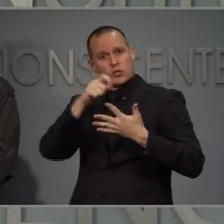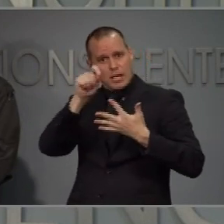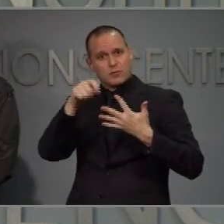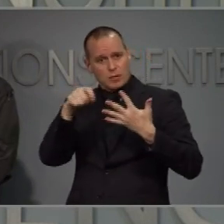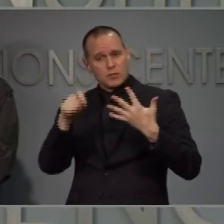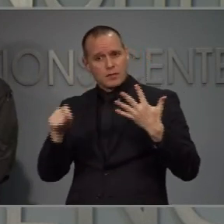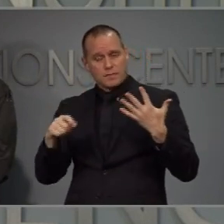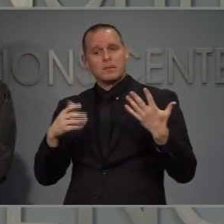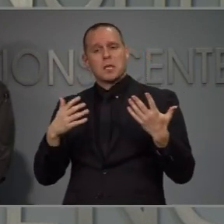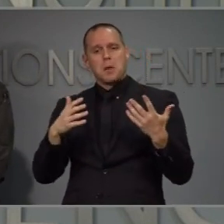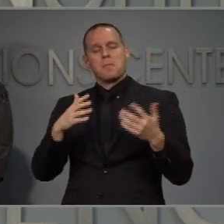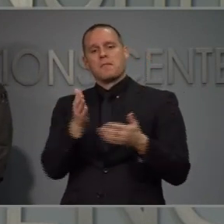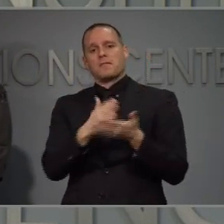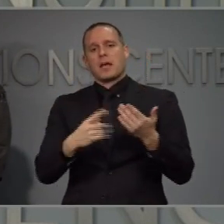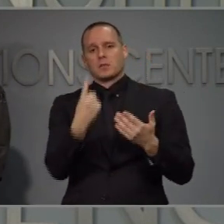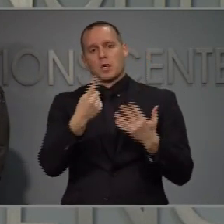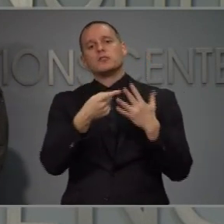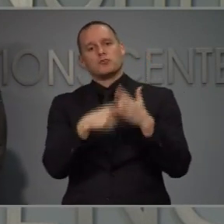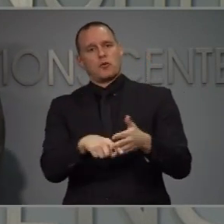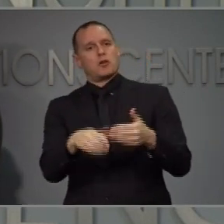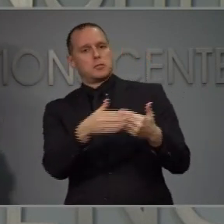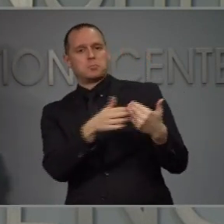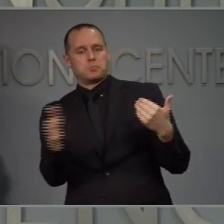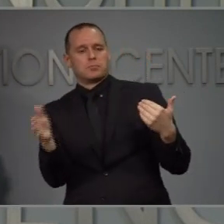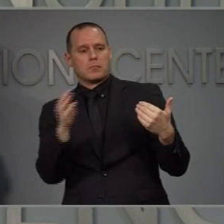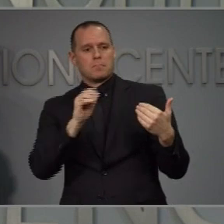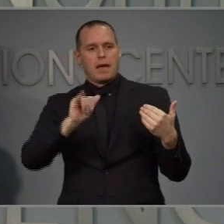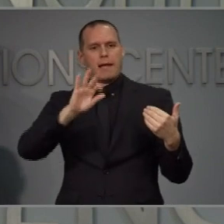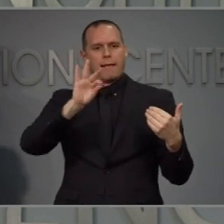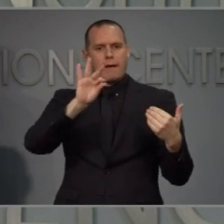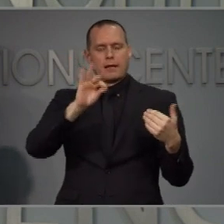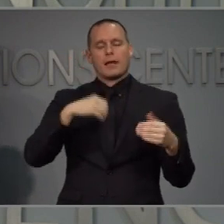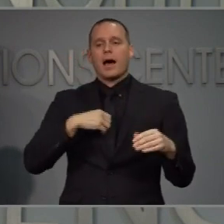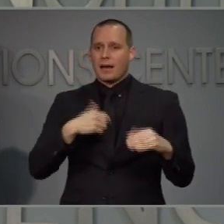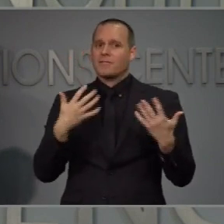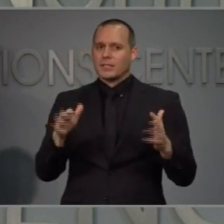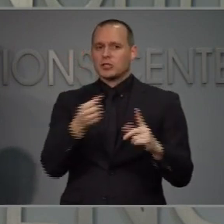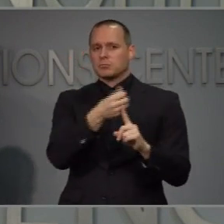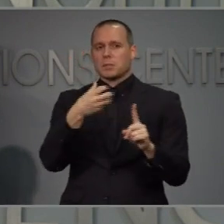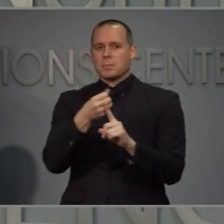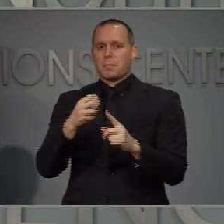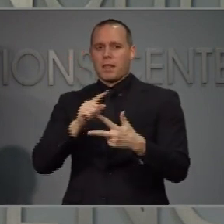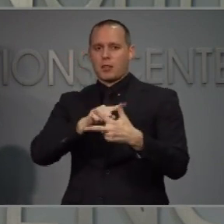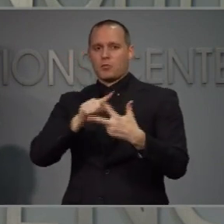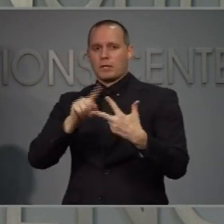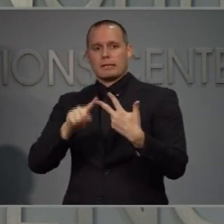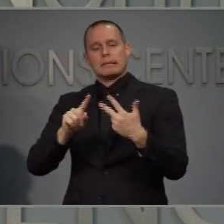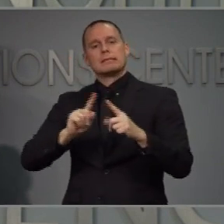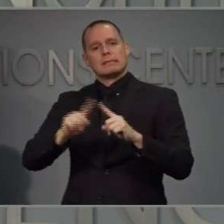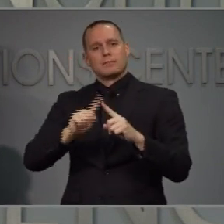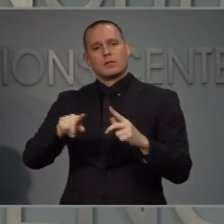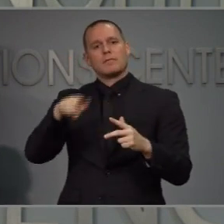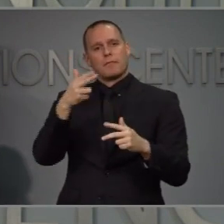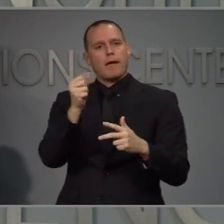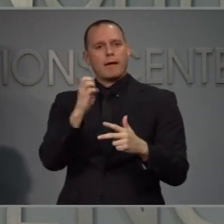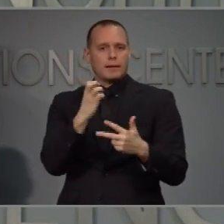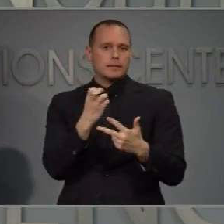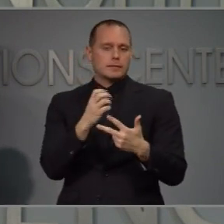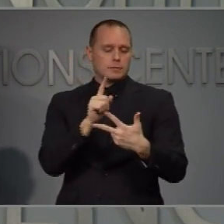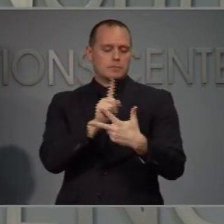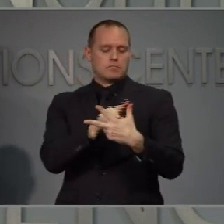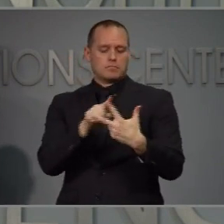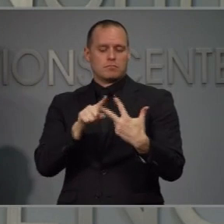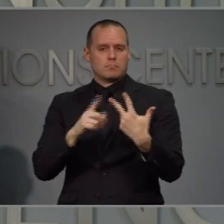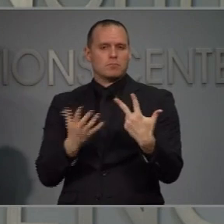shortly thereafter. And I outlined the differences with phase one and what the current